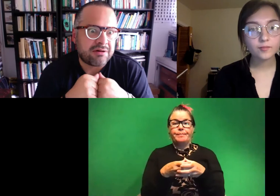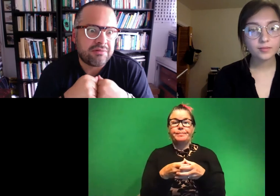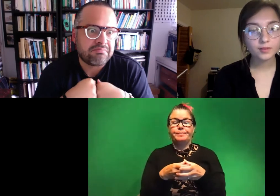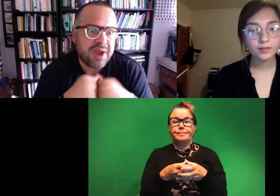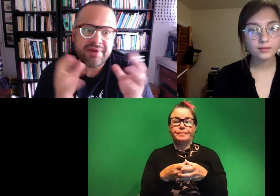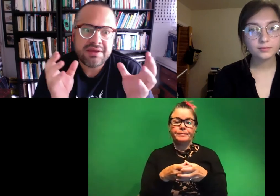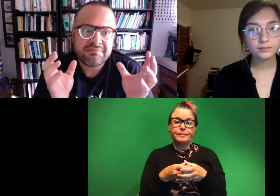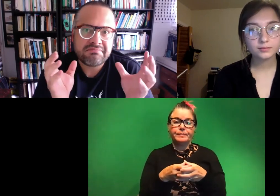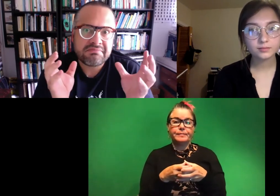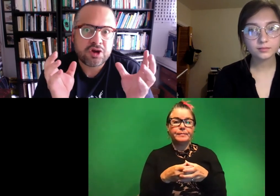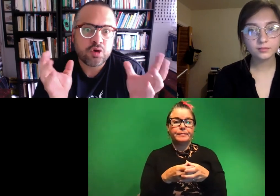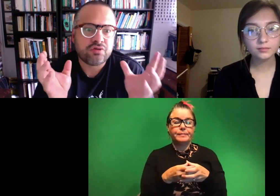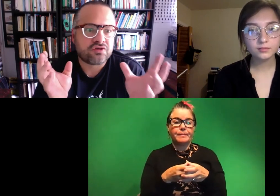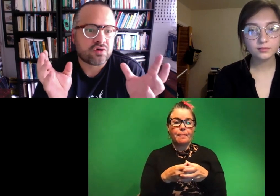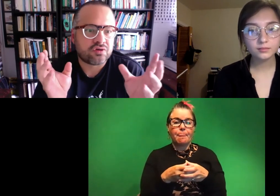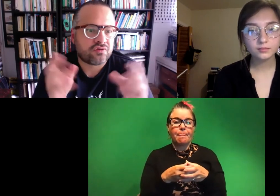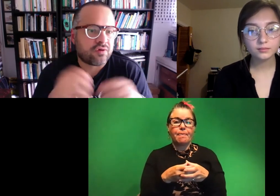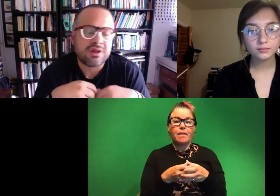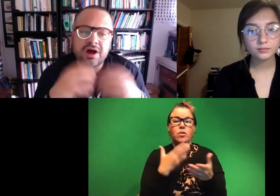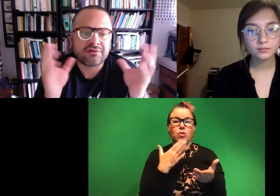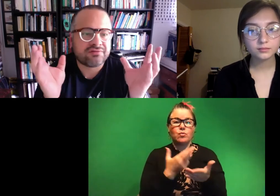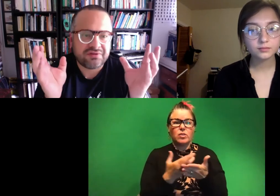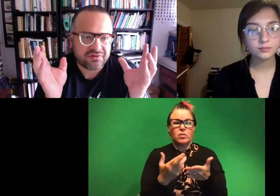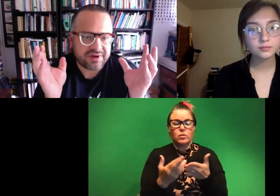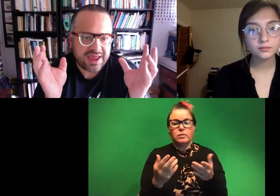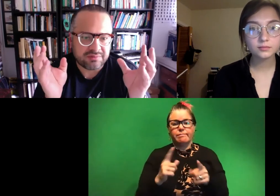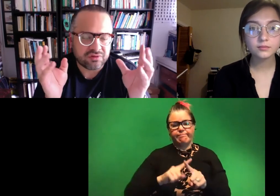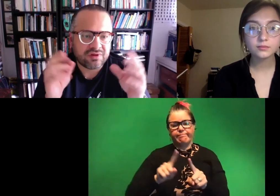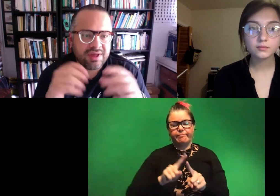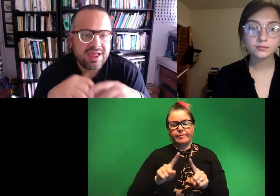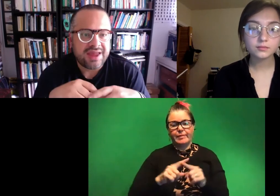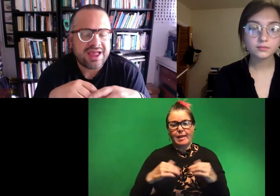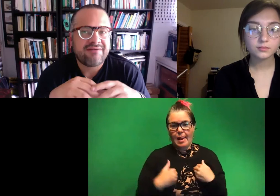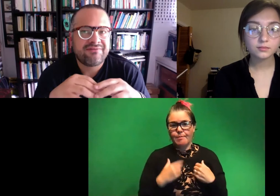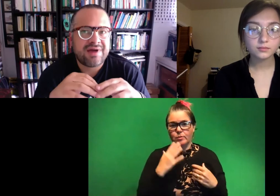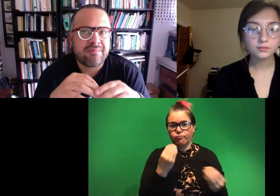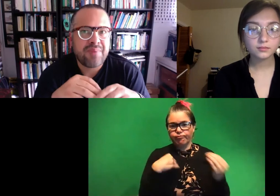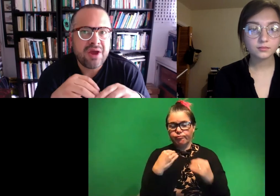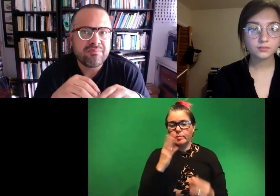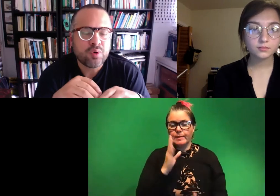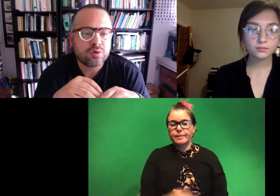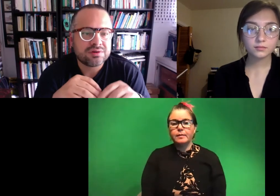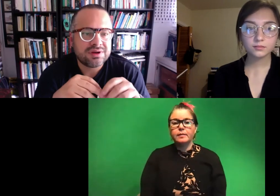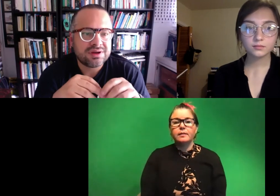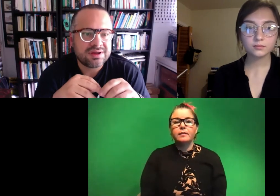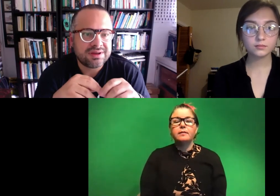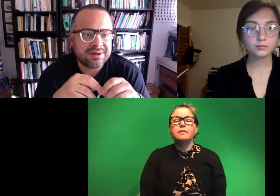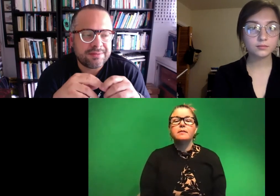a very good resource for a lot of different animals and have a very